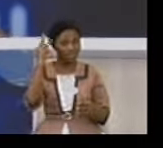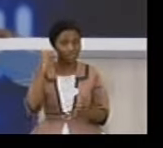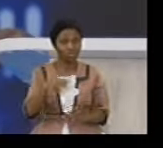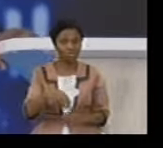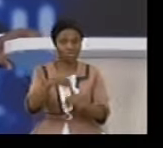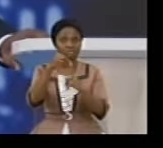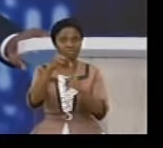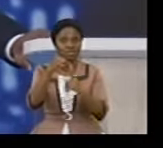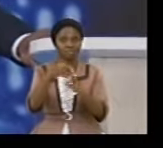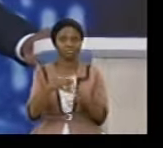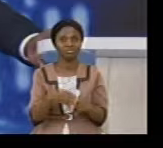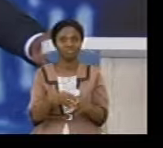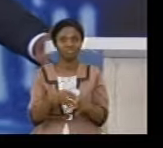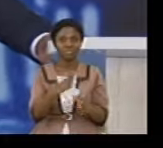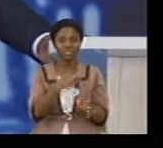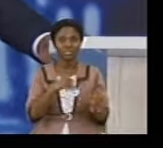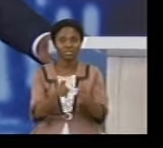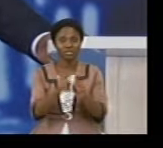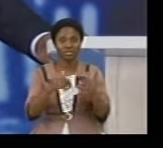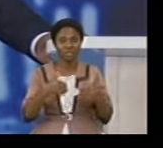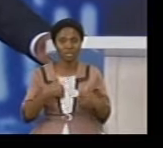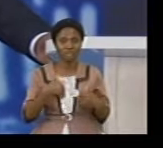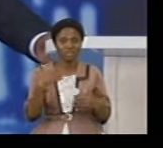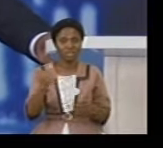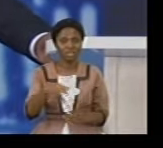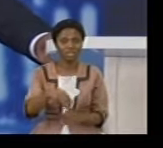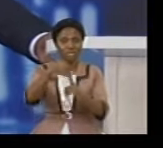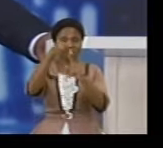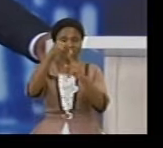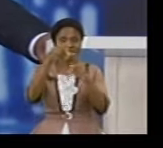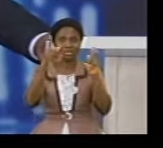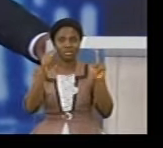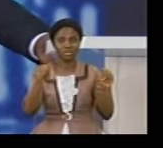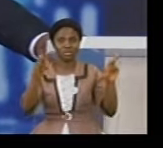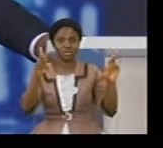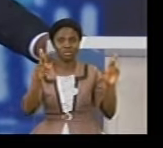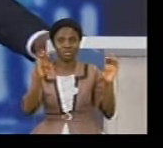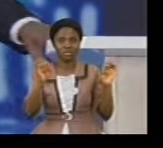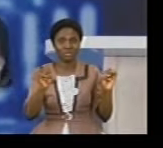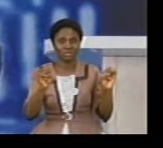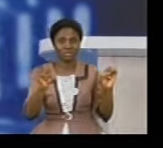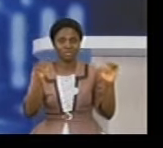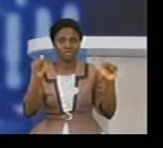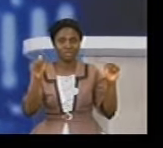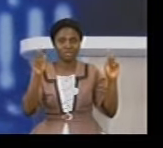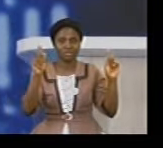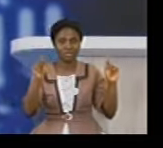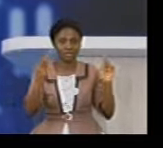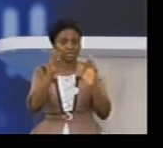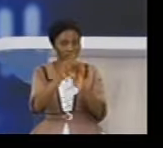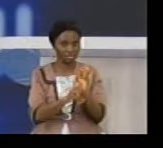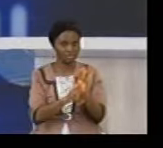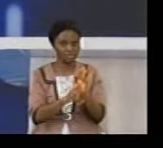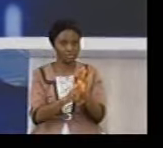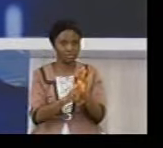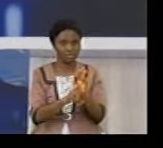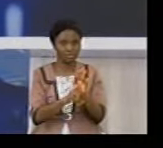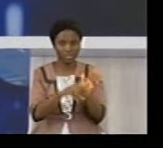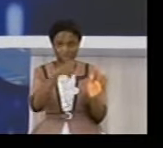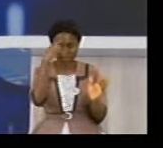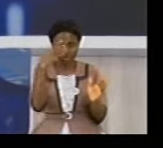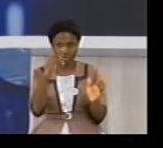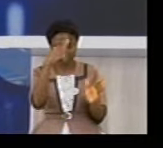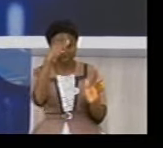a peculiar treatment because of his peculiar hardness. Number three now is the